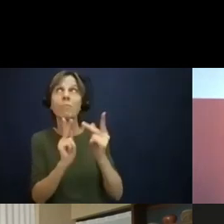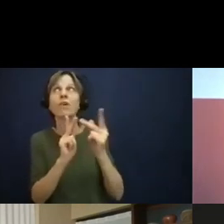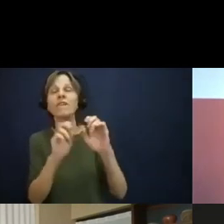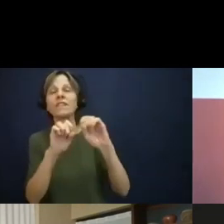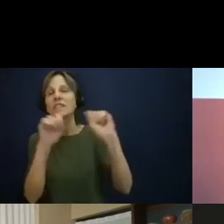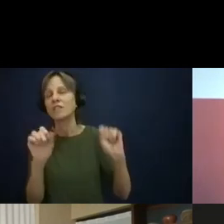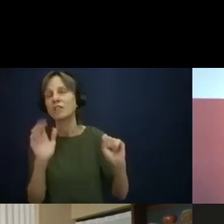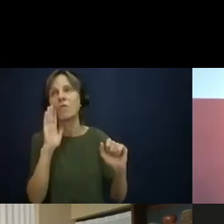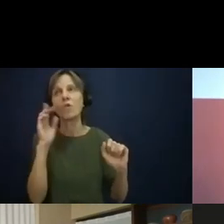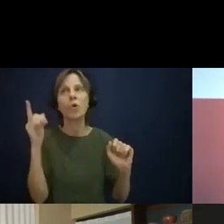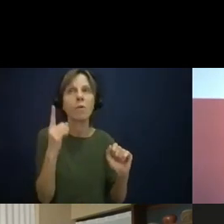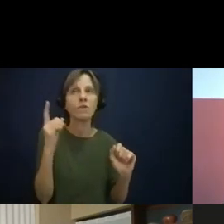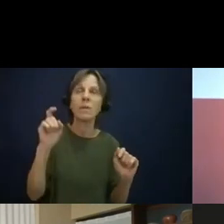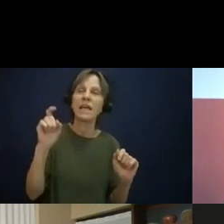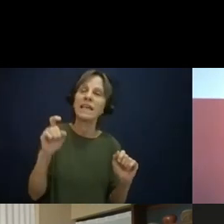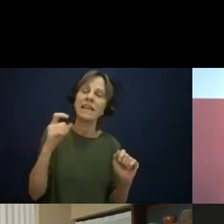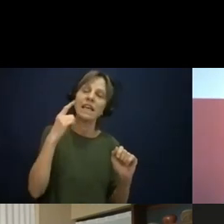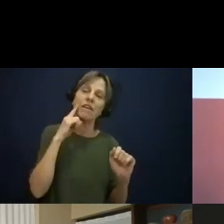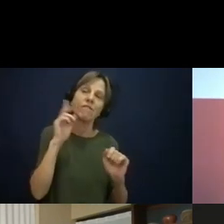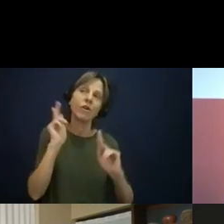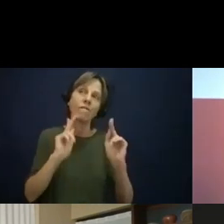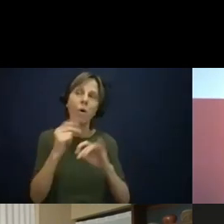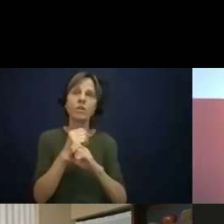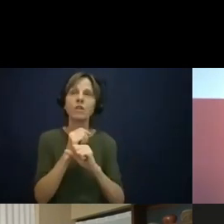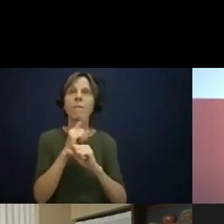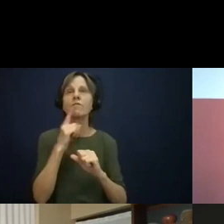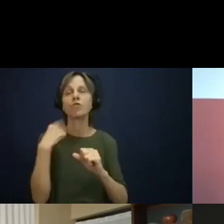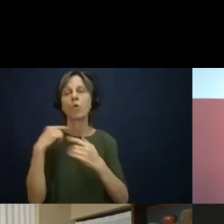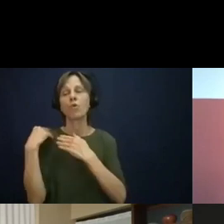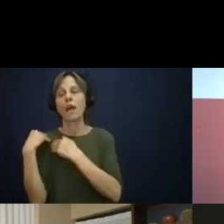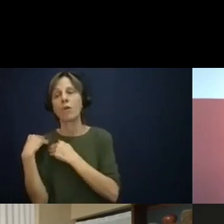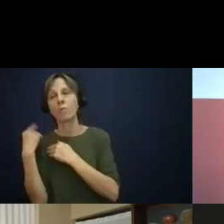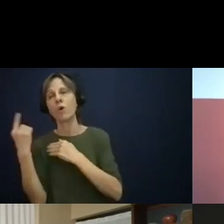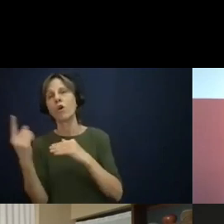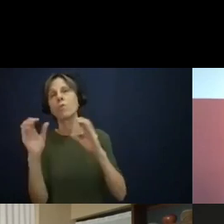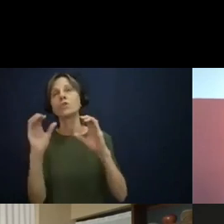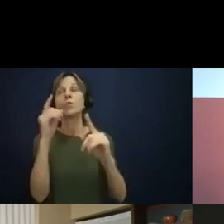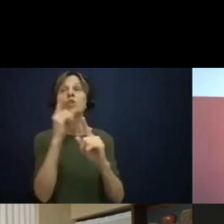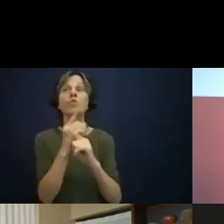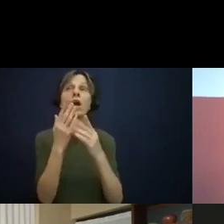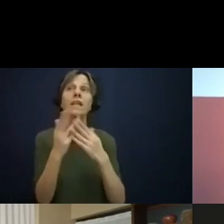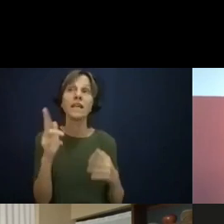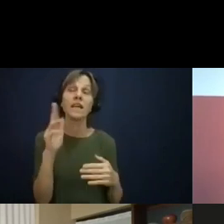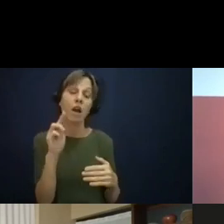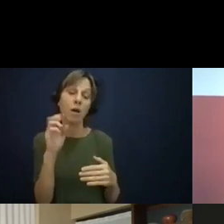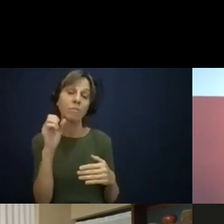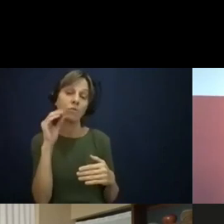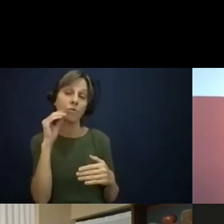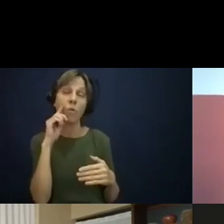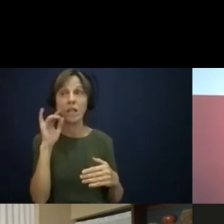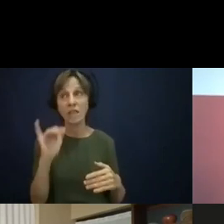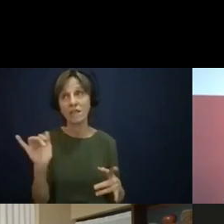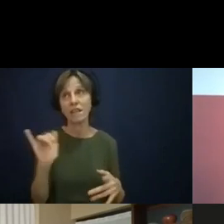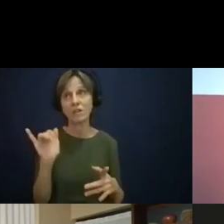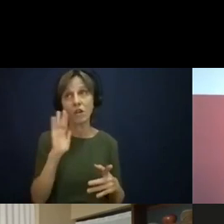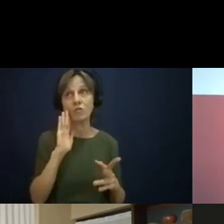always going to be a need for folks to make sure that we're accountable and we're always doing the right thing. And so I think that's also going to be